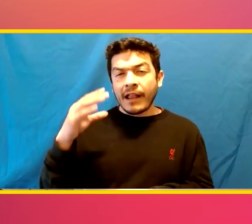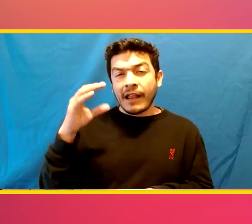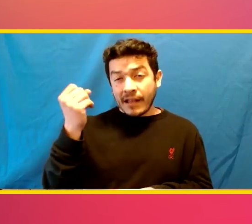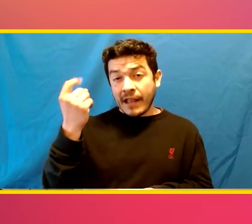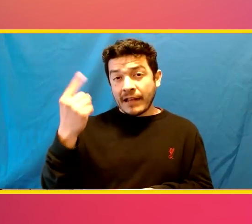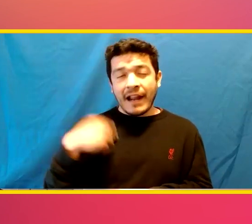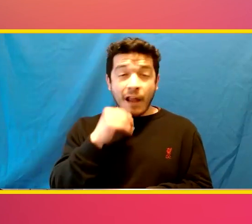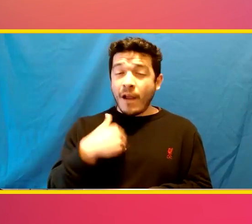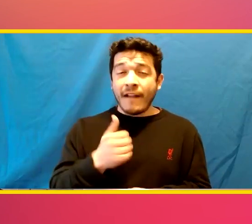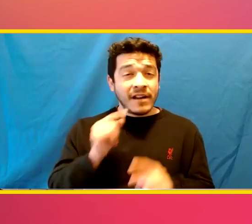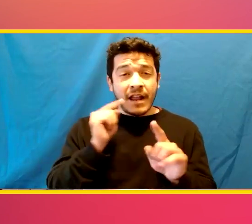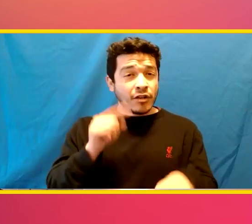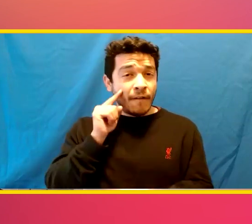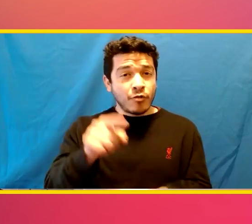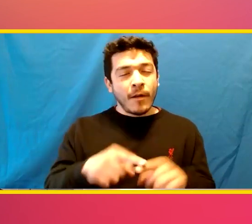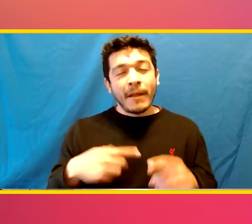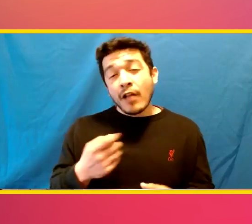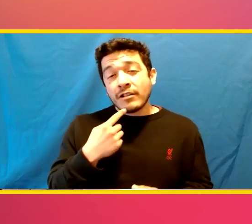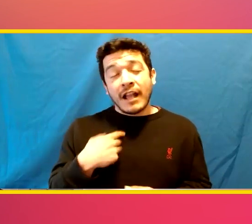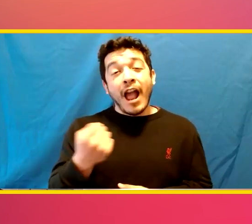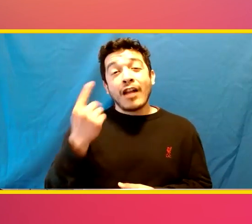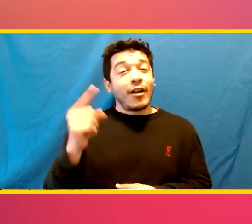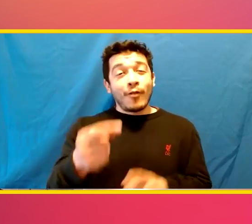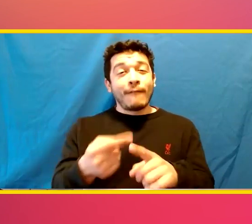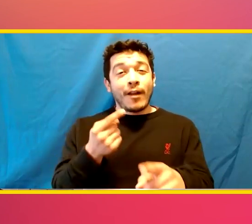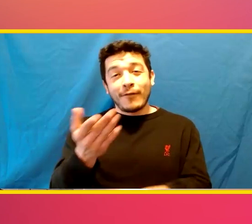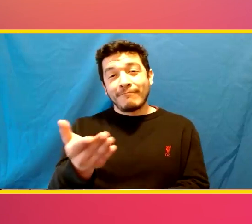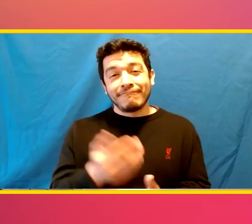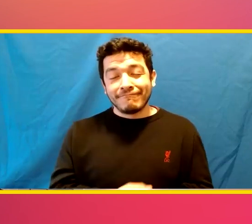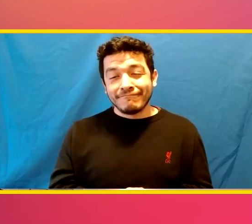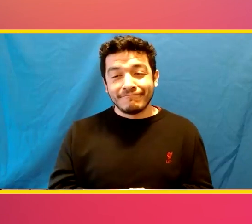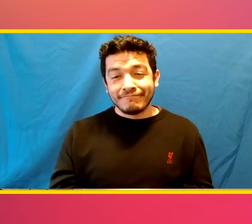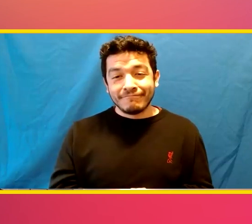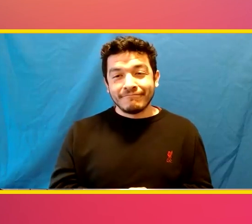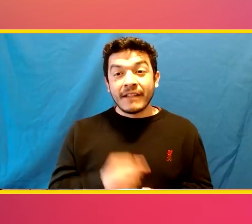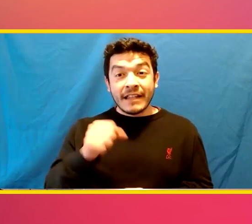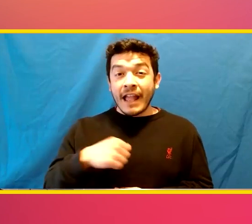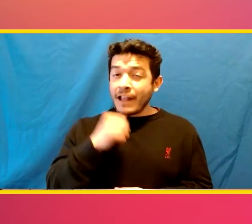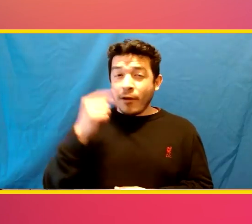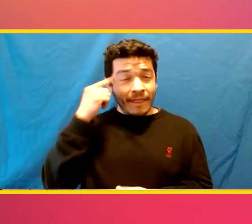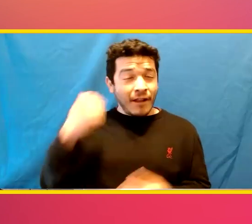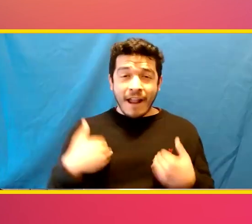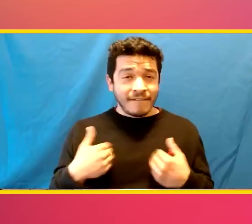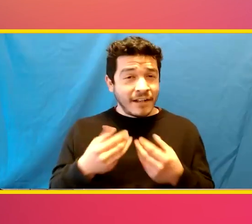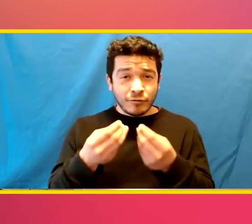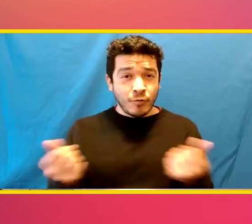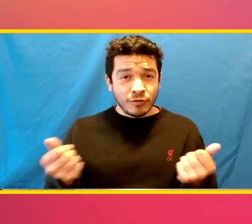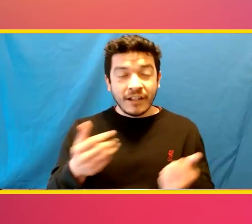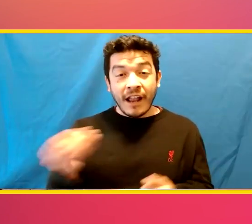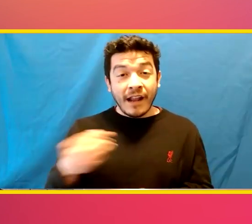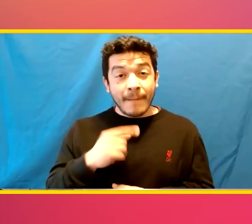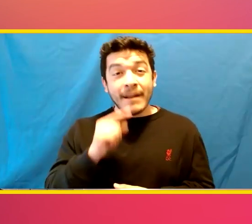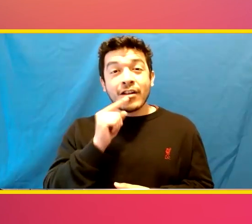really have any solutions for you. I just want to say I understand where you're coming from. Yeah, I don't think there is a solution, and I'm